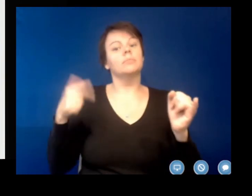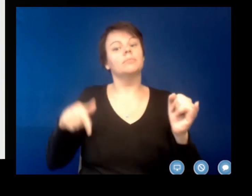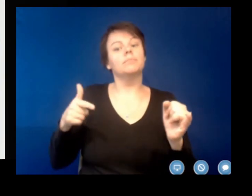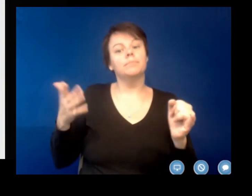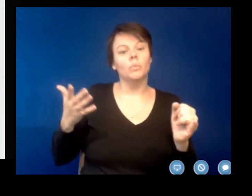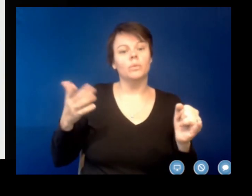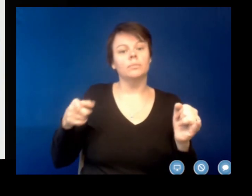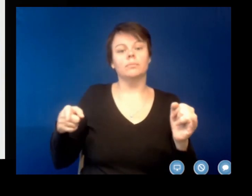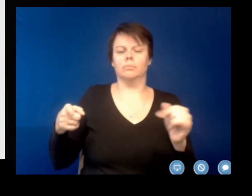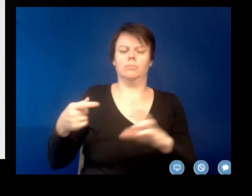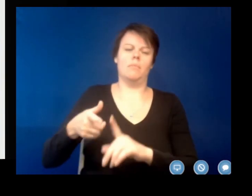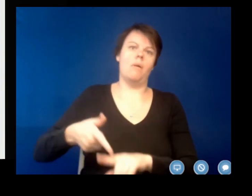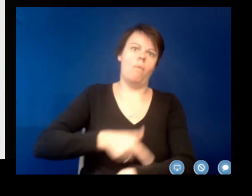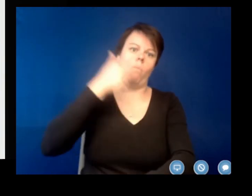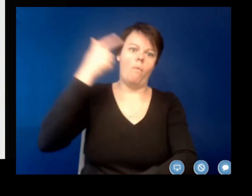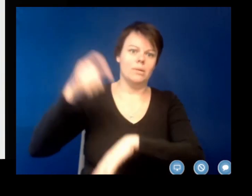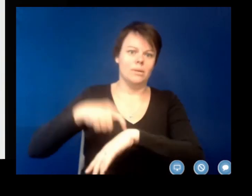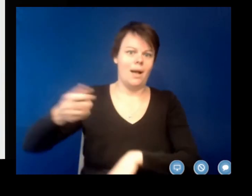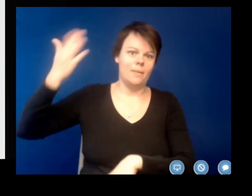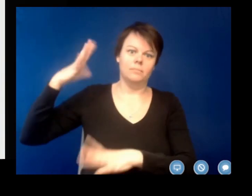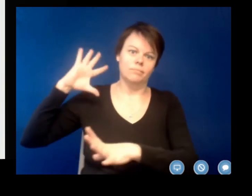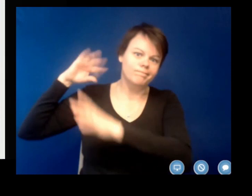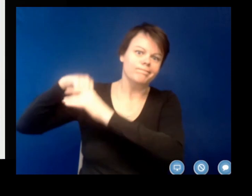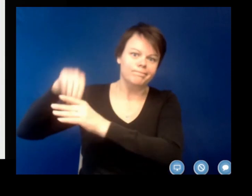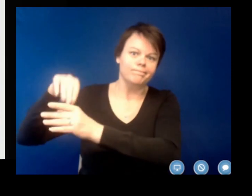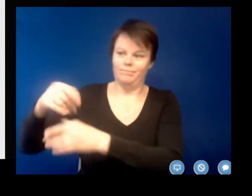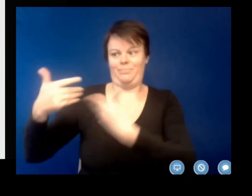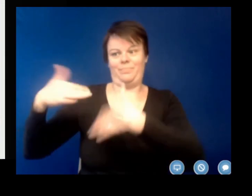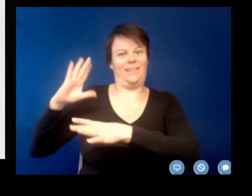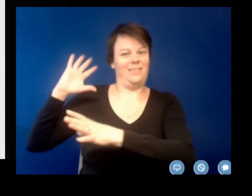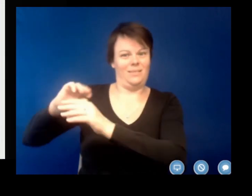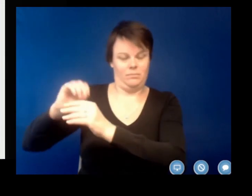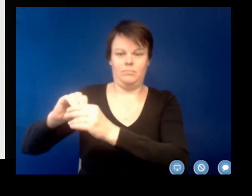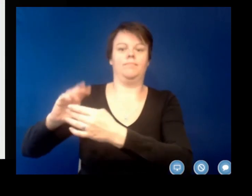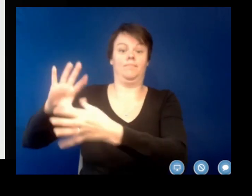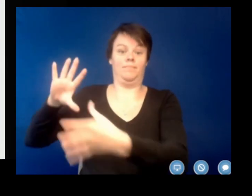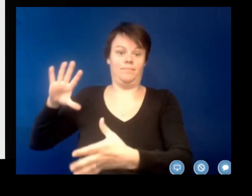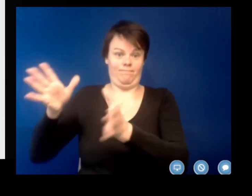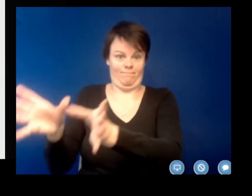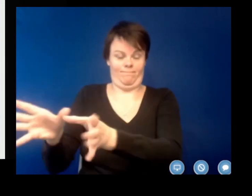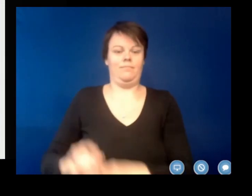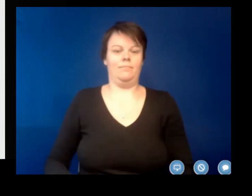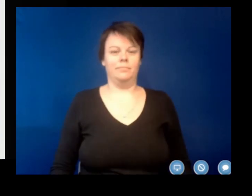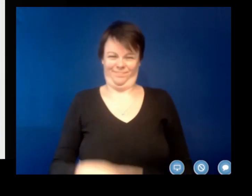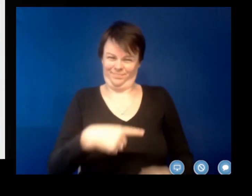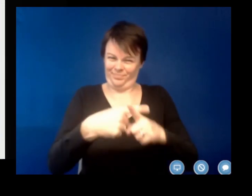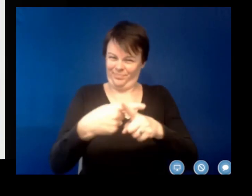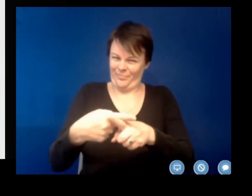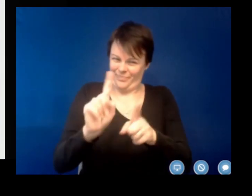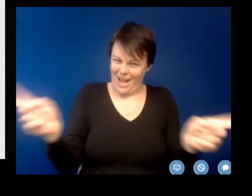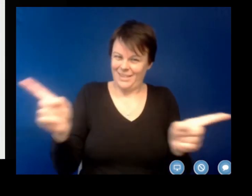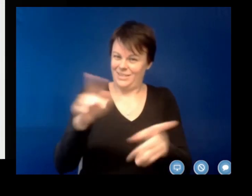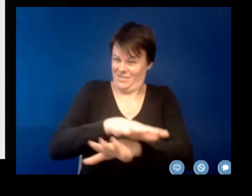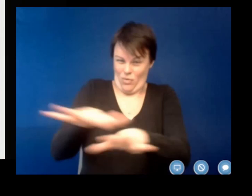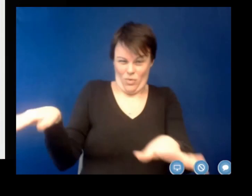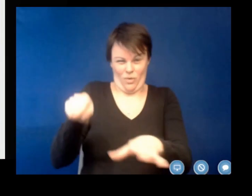I have to say that all these 3 types had been, and this was very surprising for us, independent from